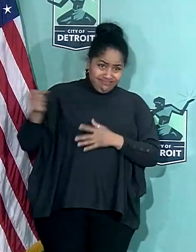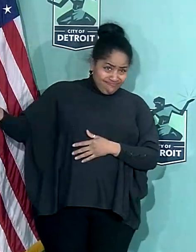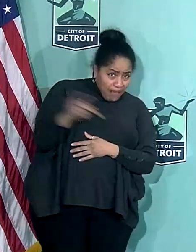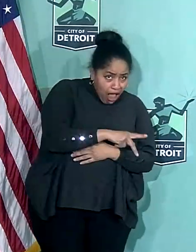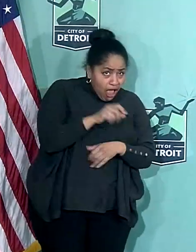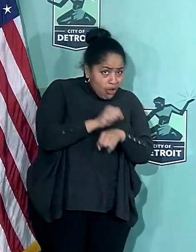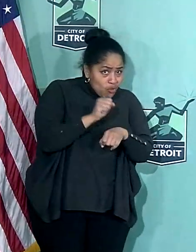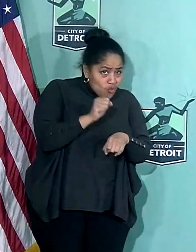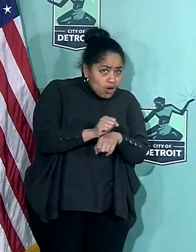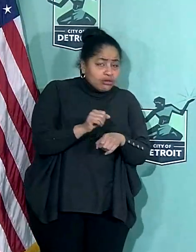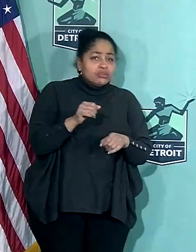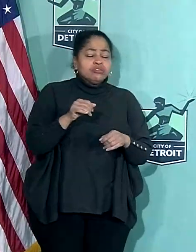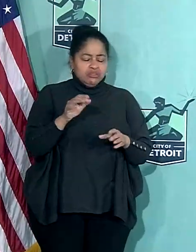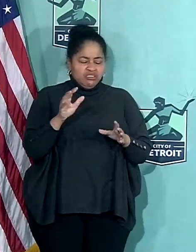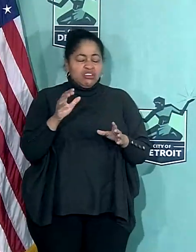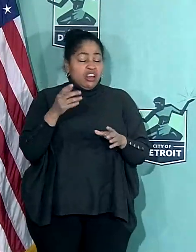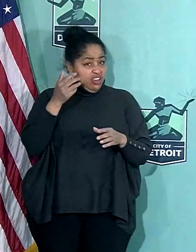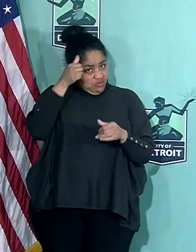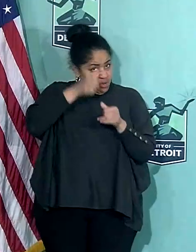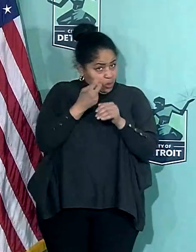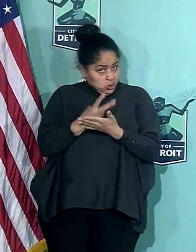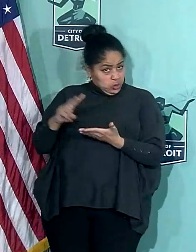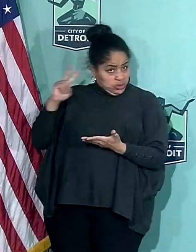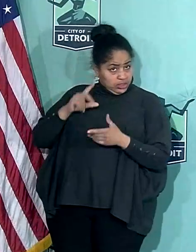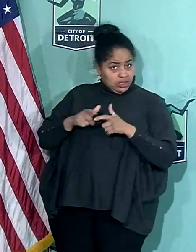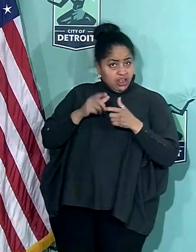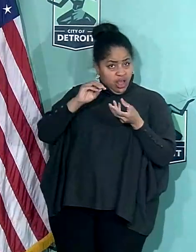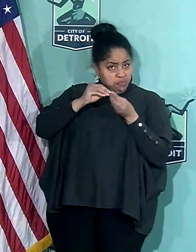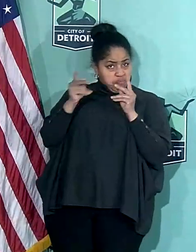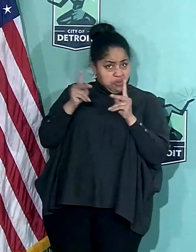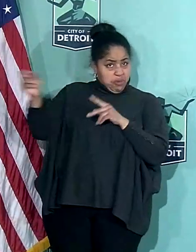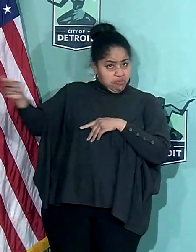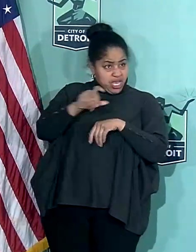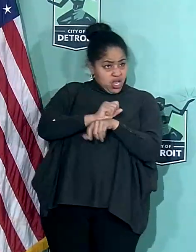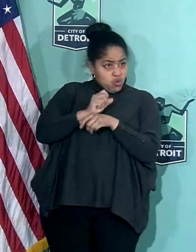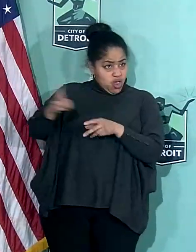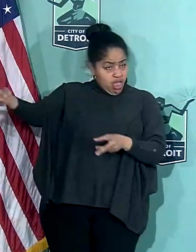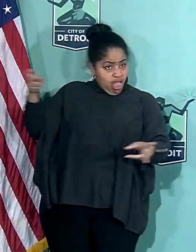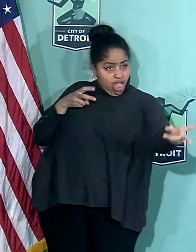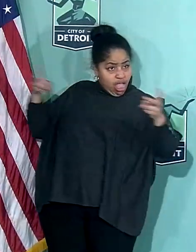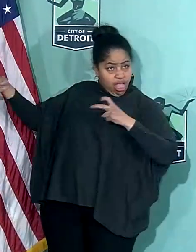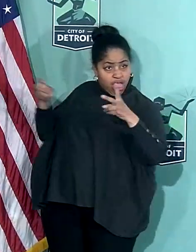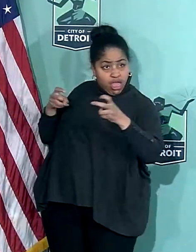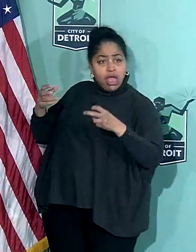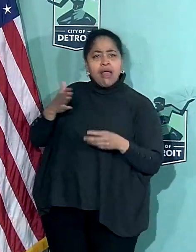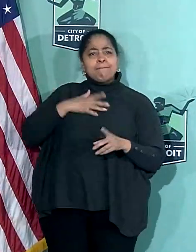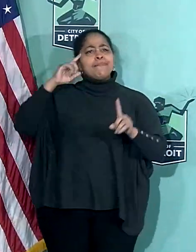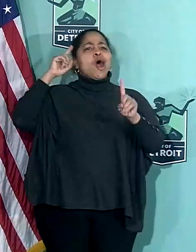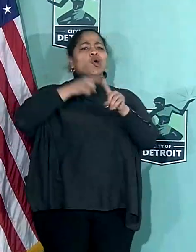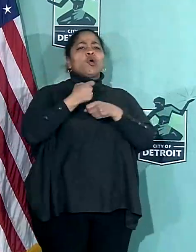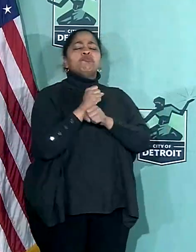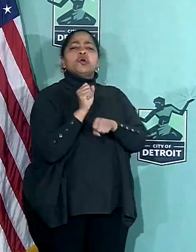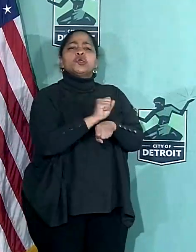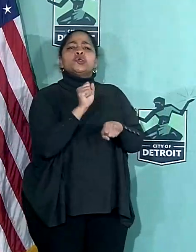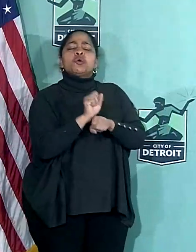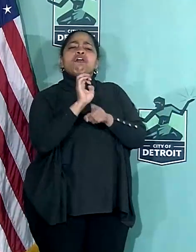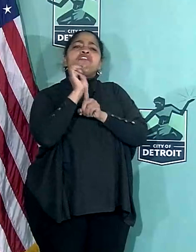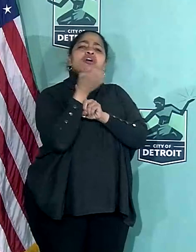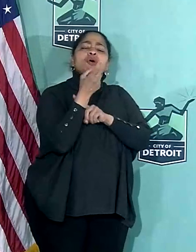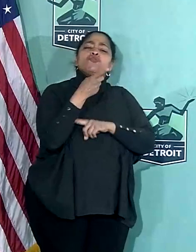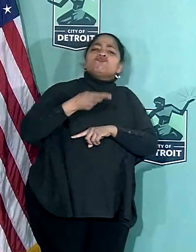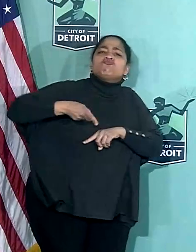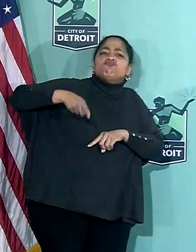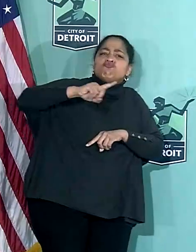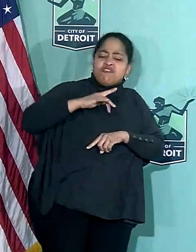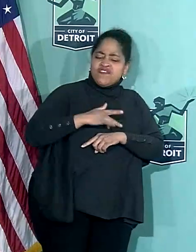numbers 2 weeks ago, I said it was my goal to create a work environment where you were at least